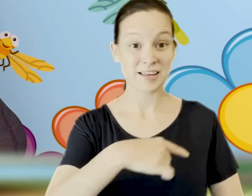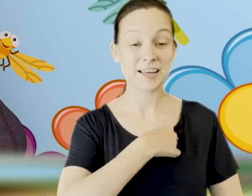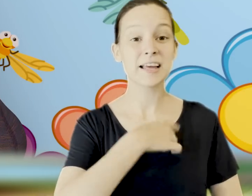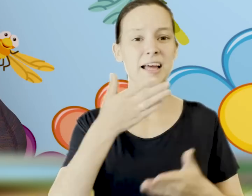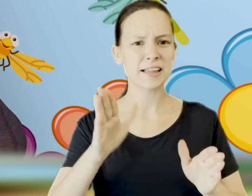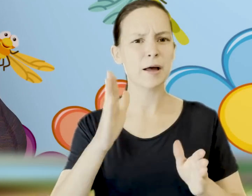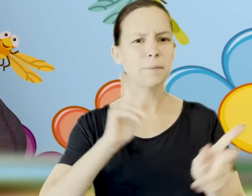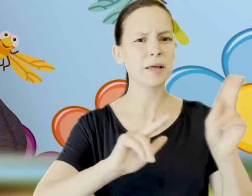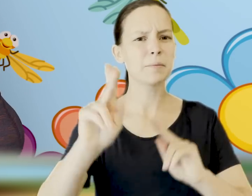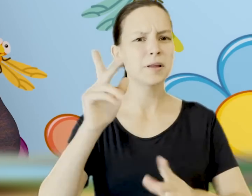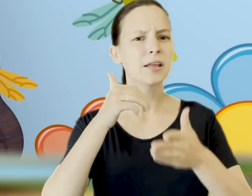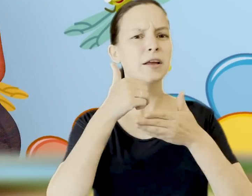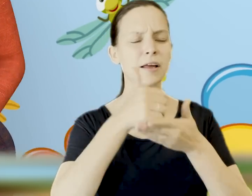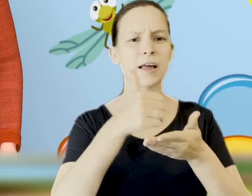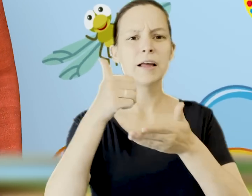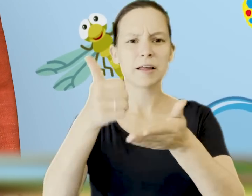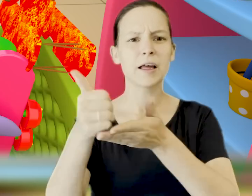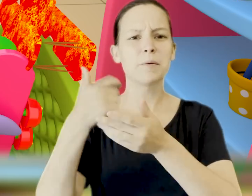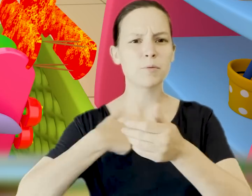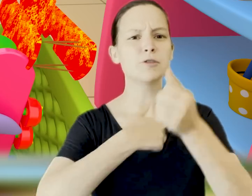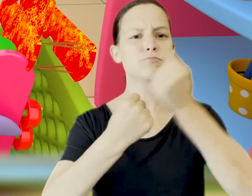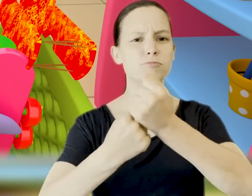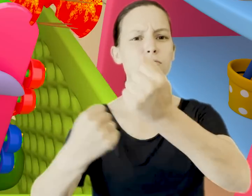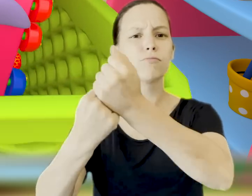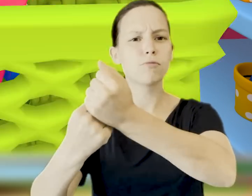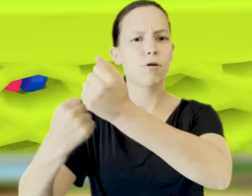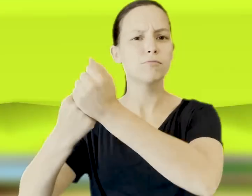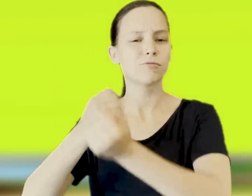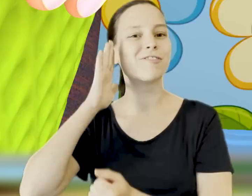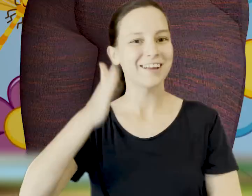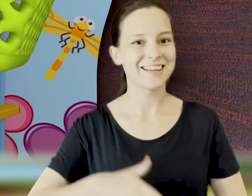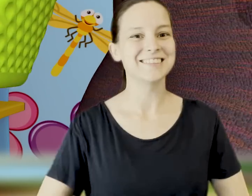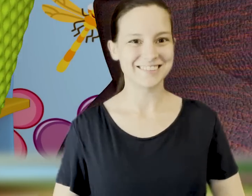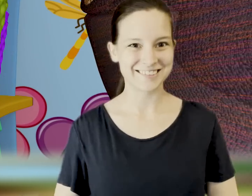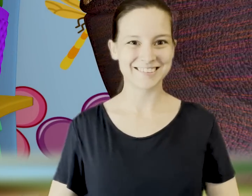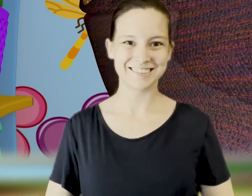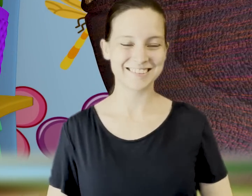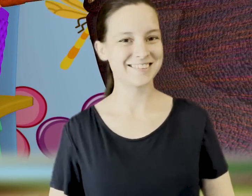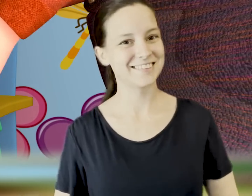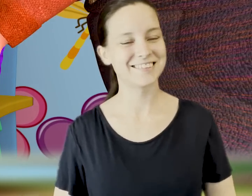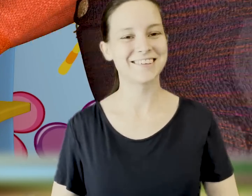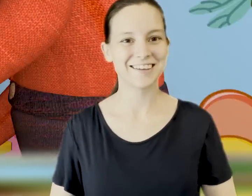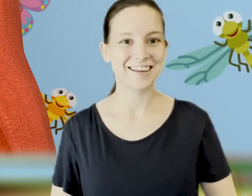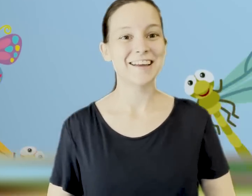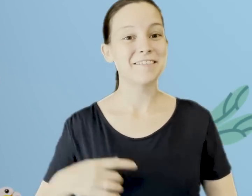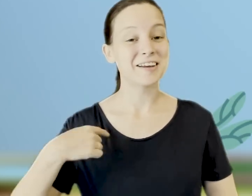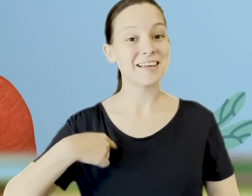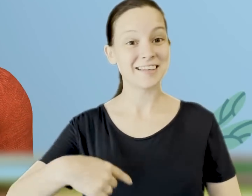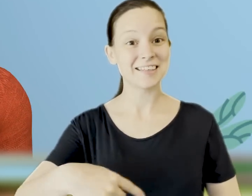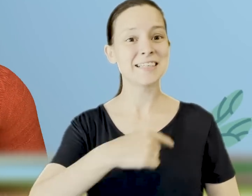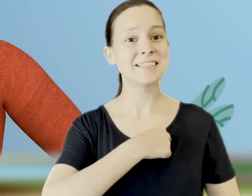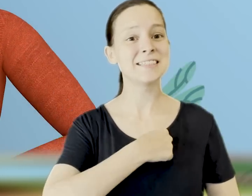la for everyone we'll take a stand la la la la la la